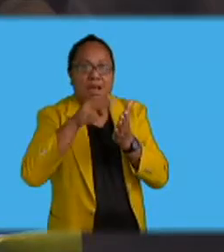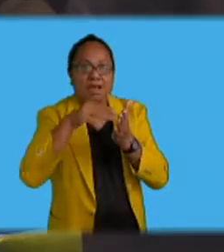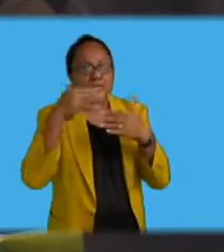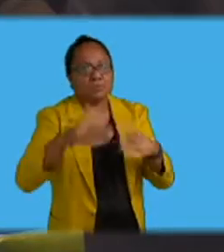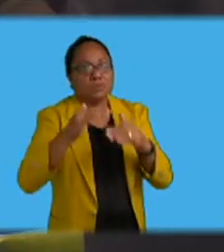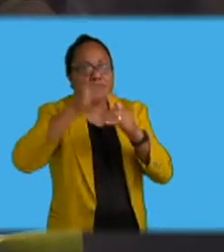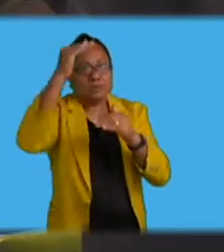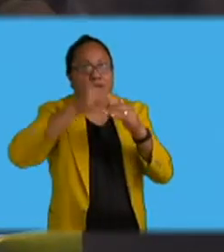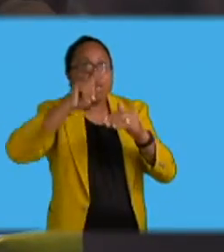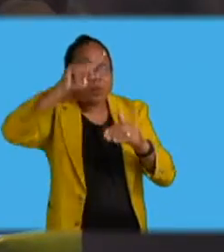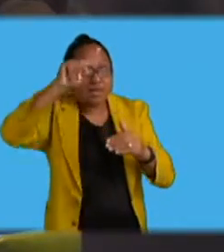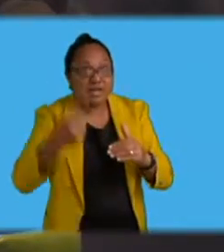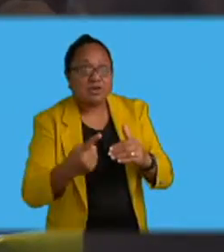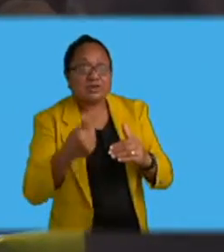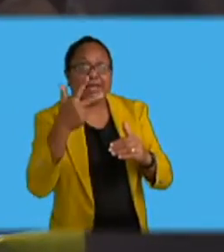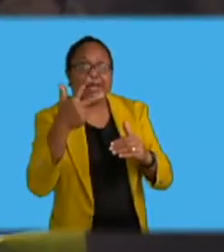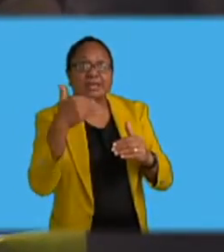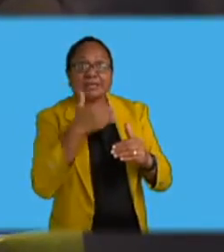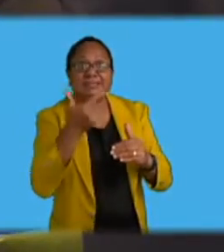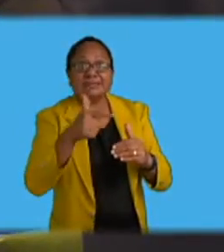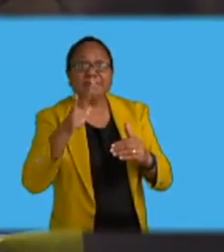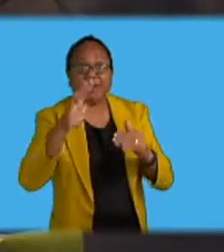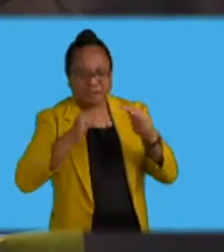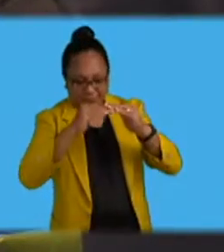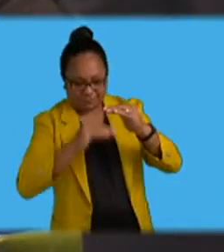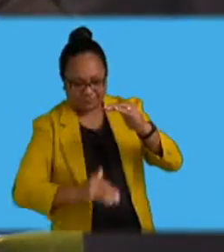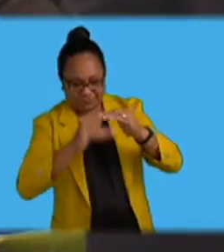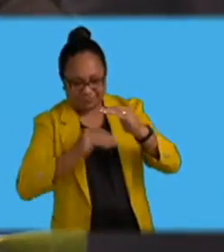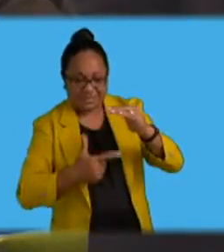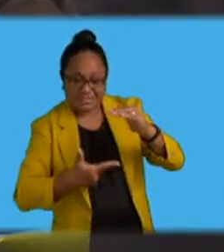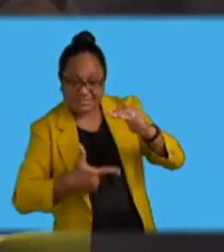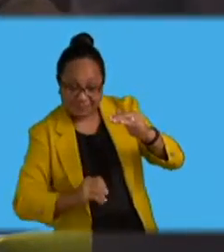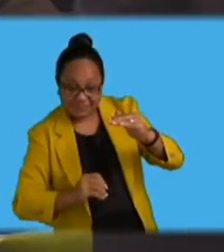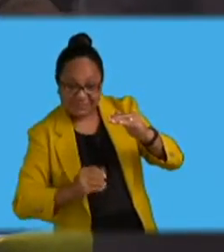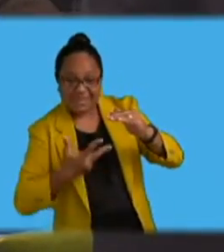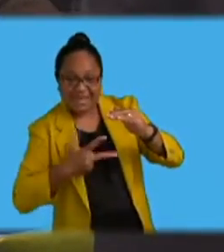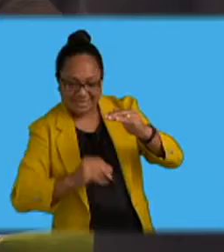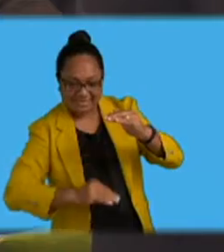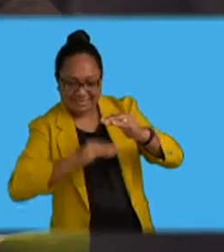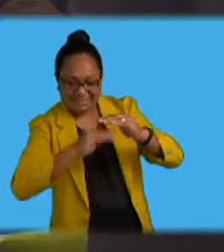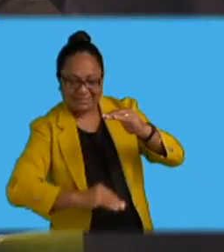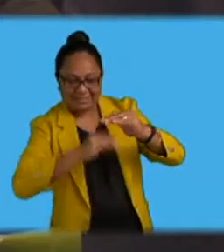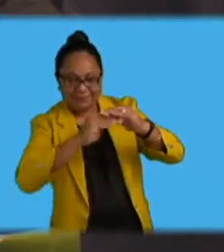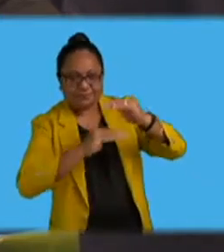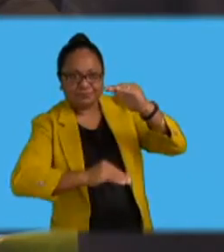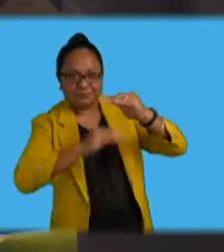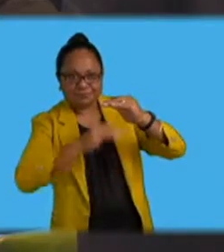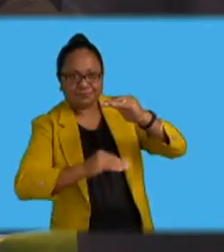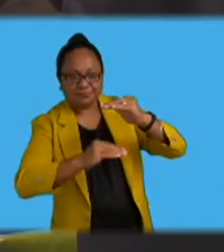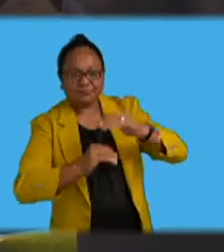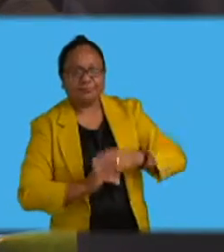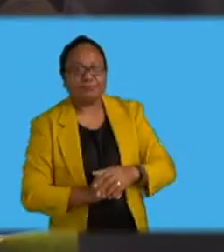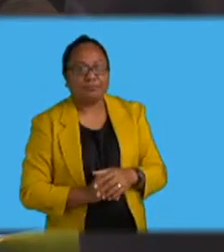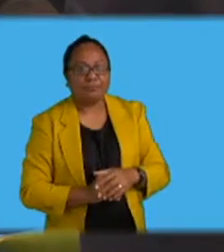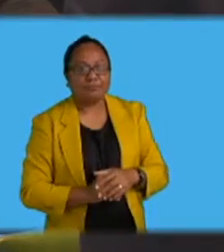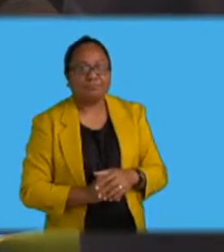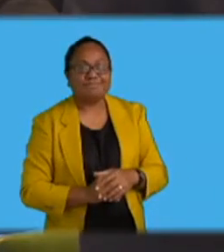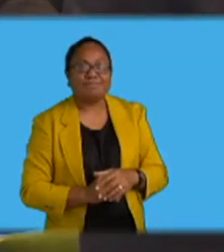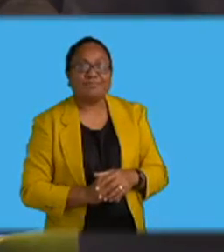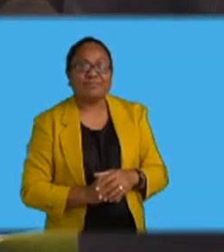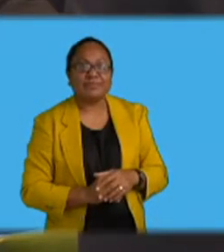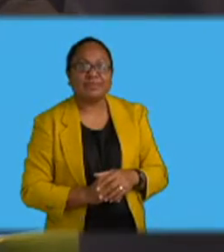And 1,875 students got merit, Madam Speaker, got 70%, 70 to 80 mark, Madam Speaker. So you can